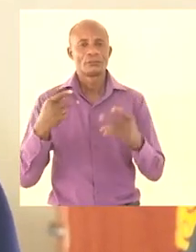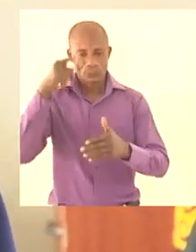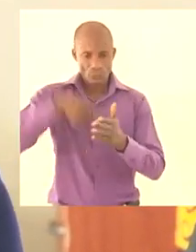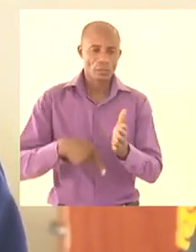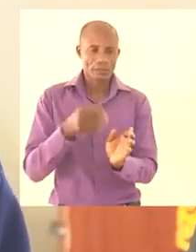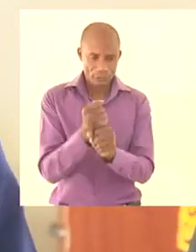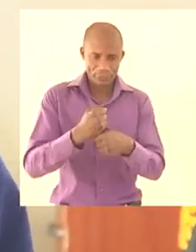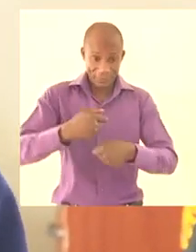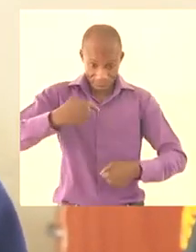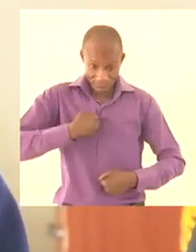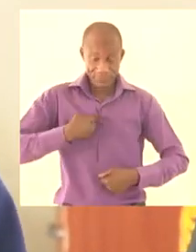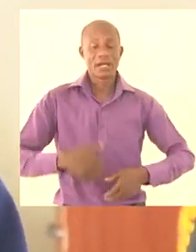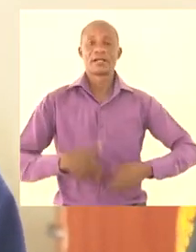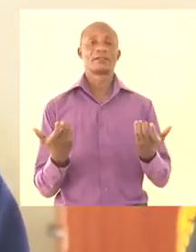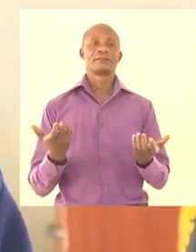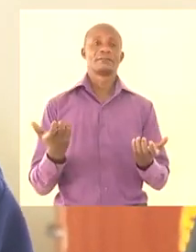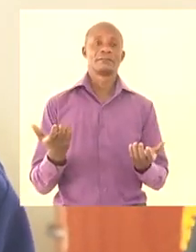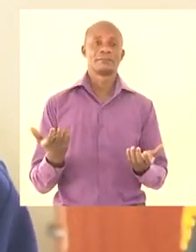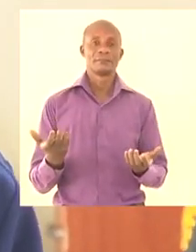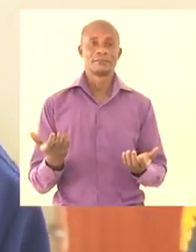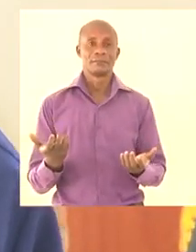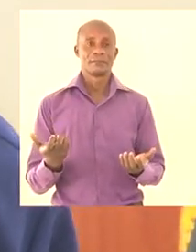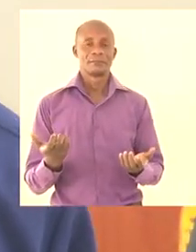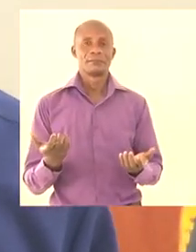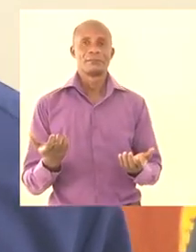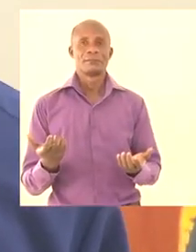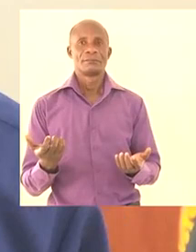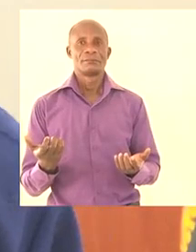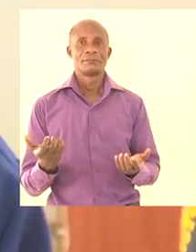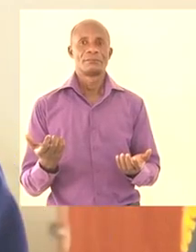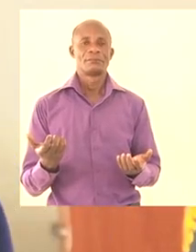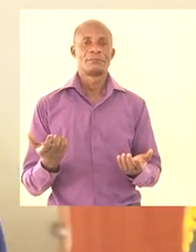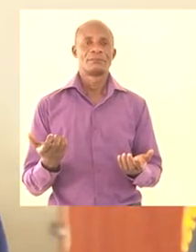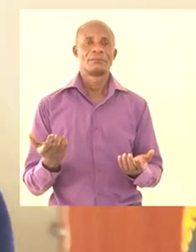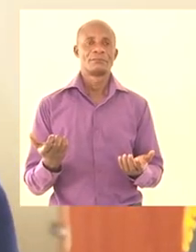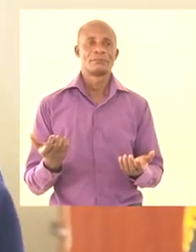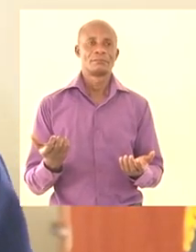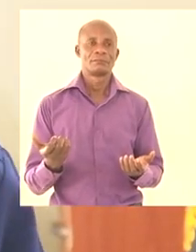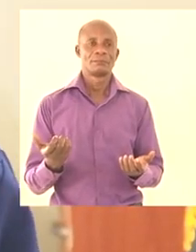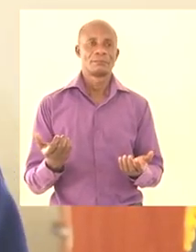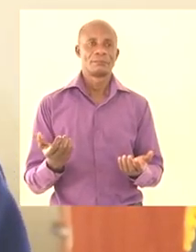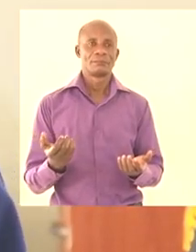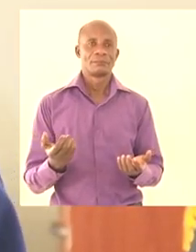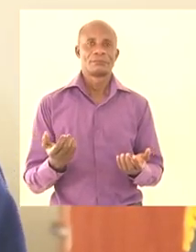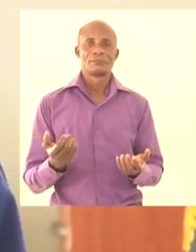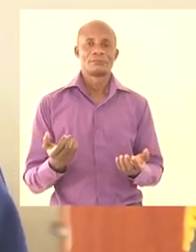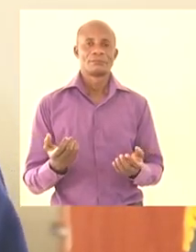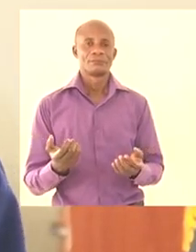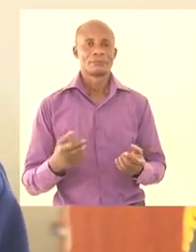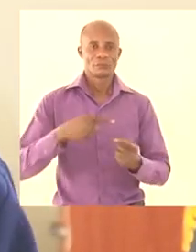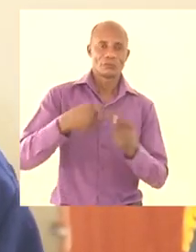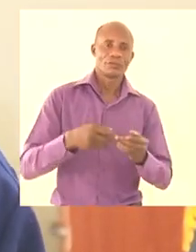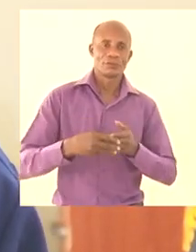me angry, I Misguided things. I'll call